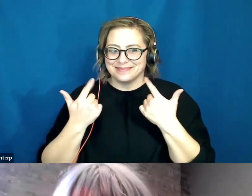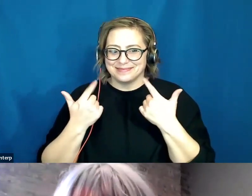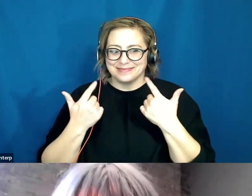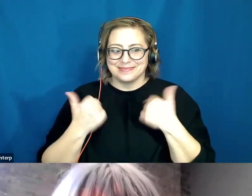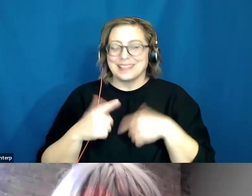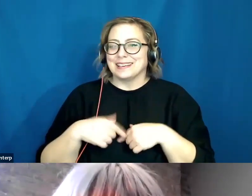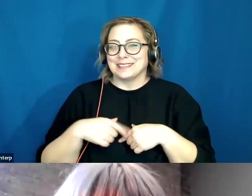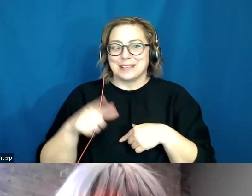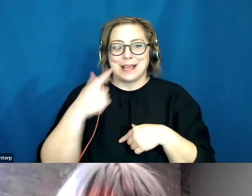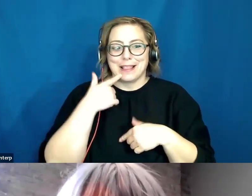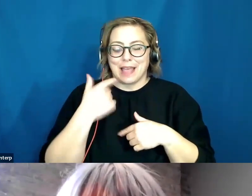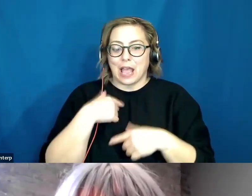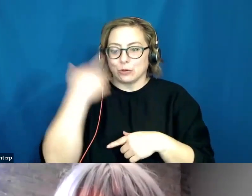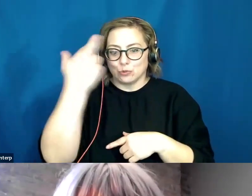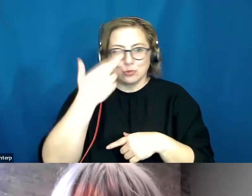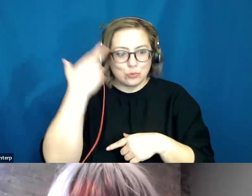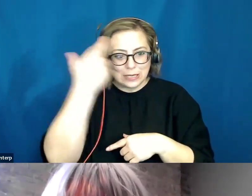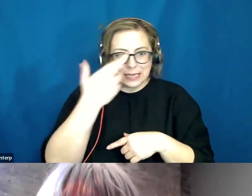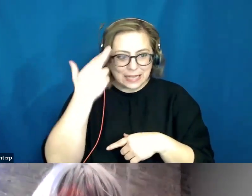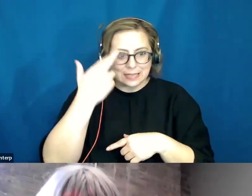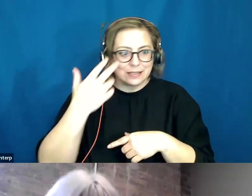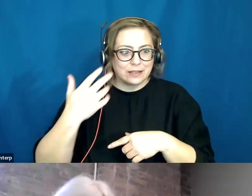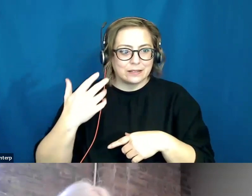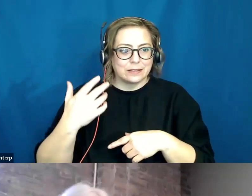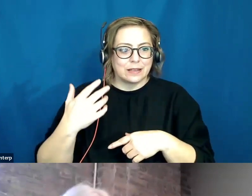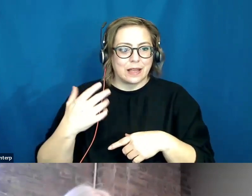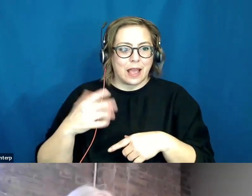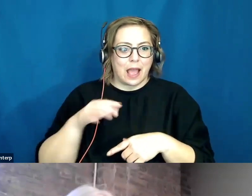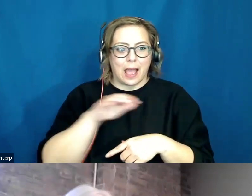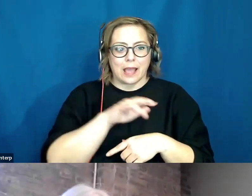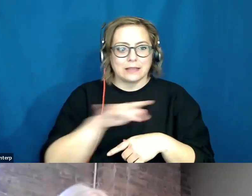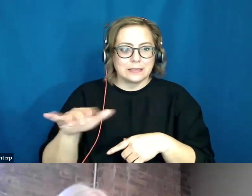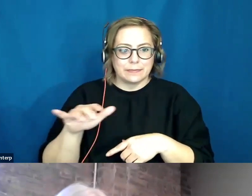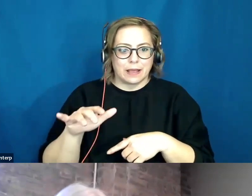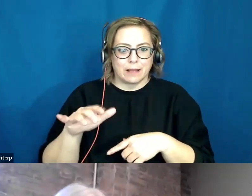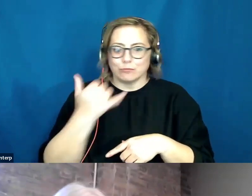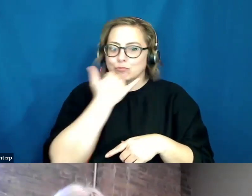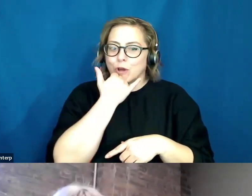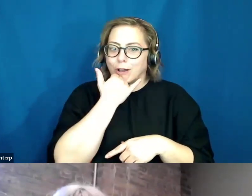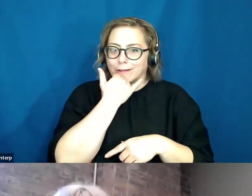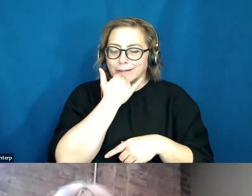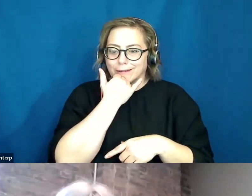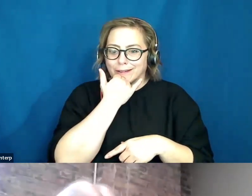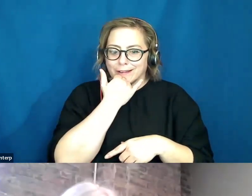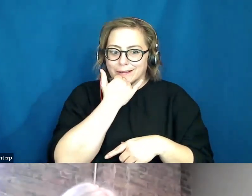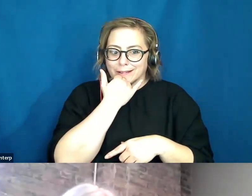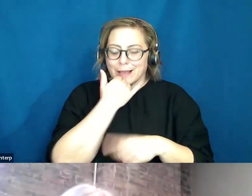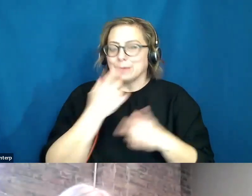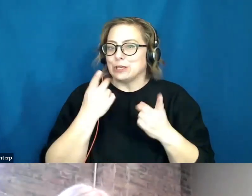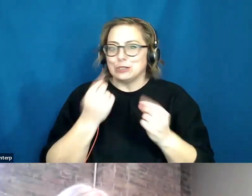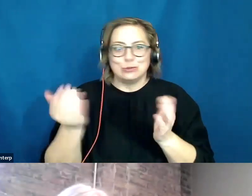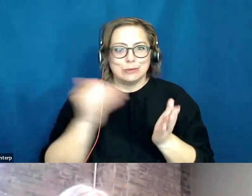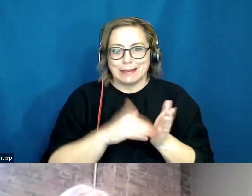Sorry, I just totally realized I completely misspelled this. I'm going to do it again. You should